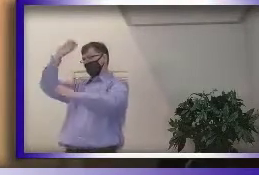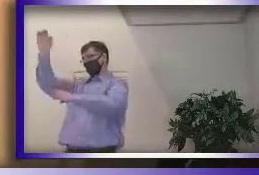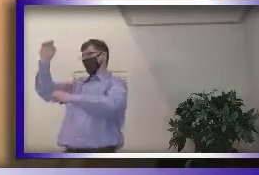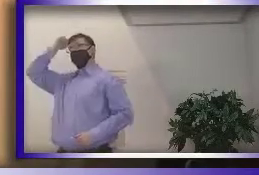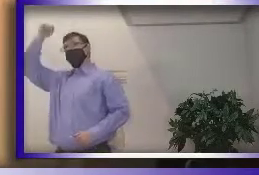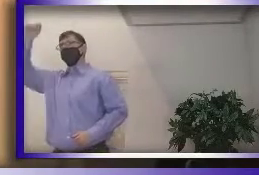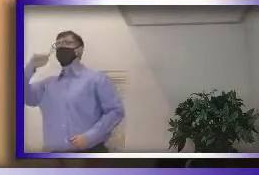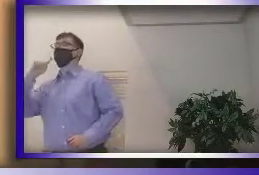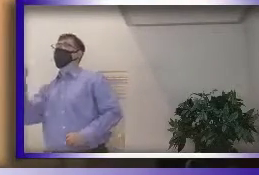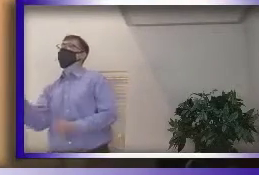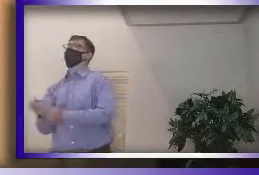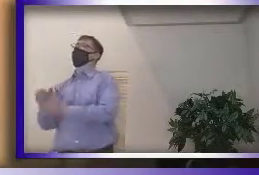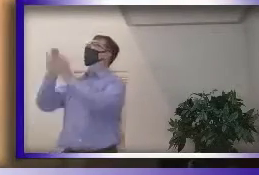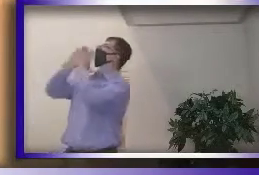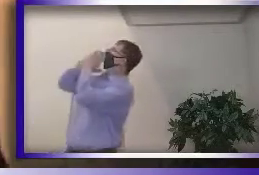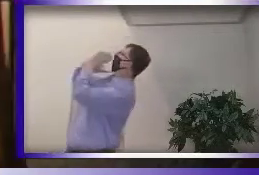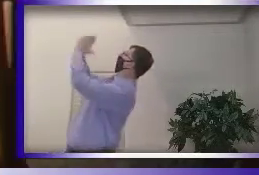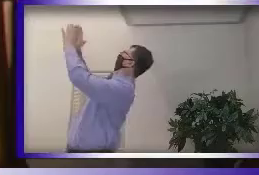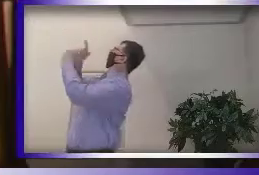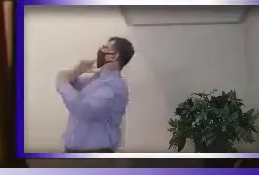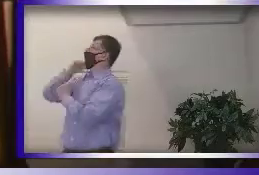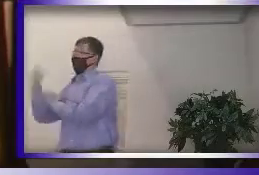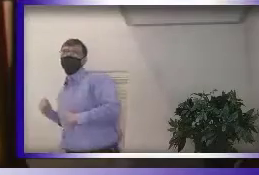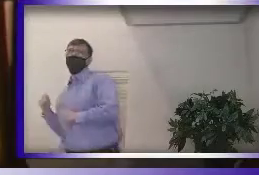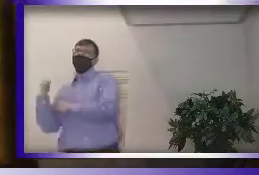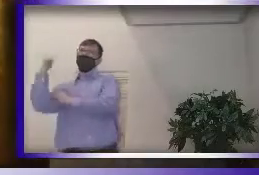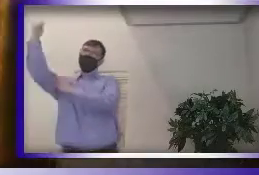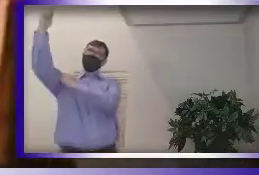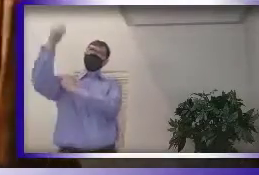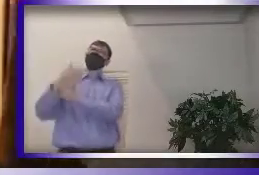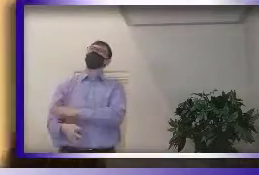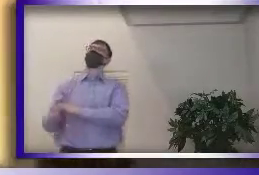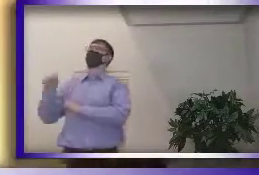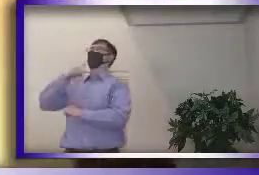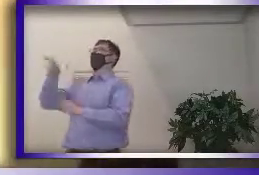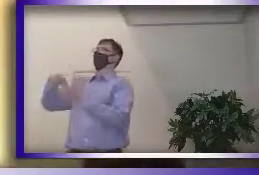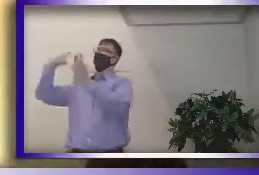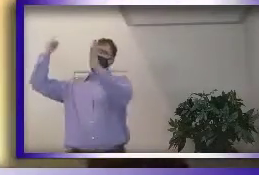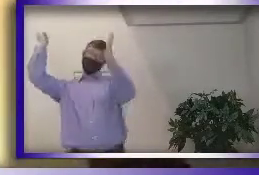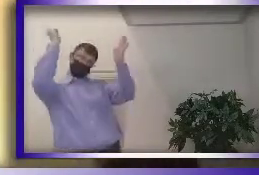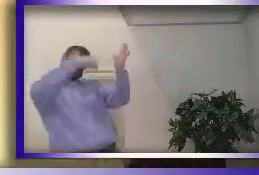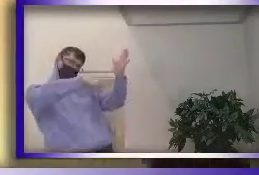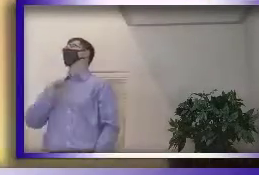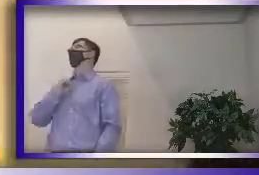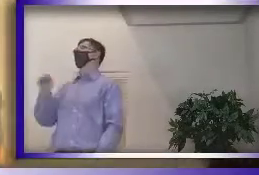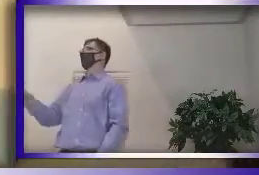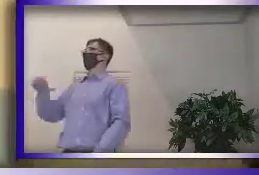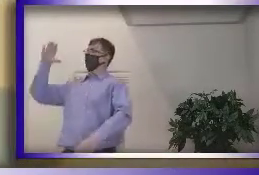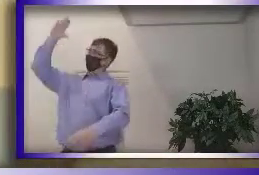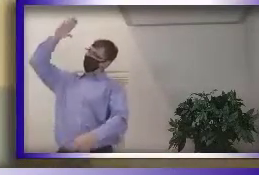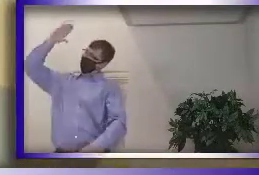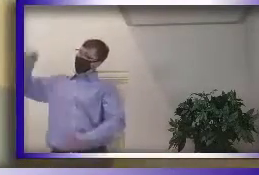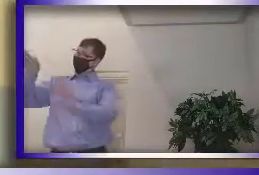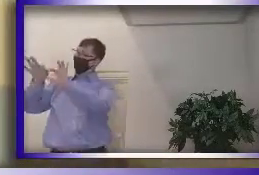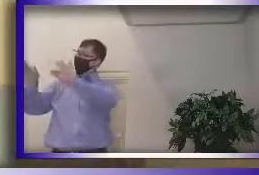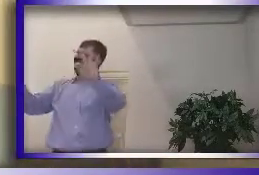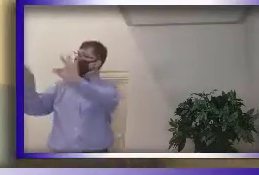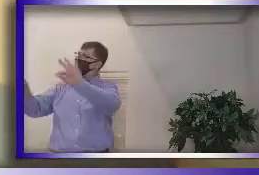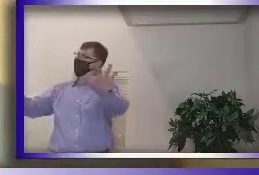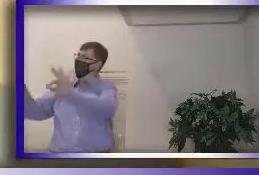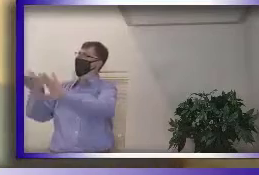That's a little dangerous sometimes, guys. We are told that after a master teacher comes to earth, there's usually about